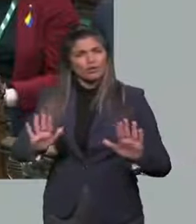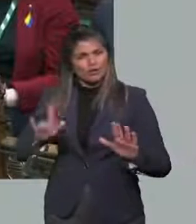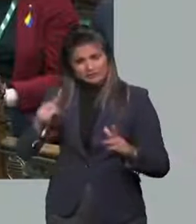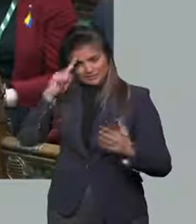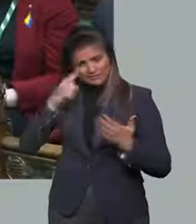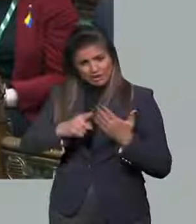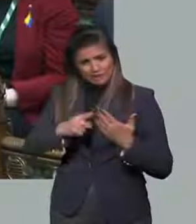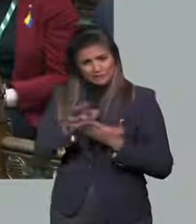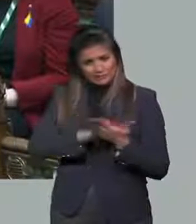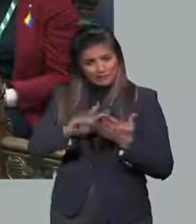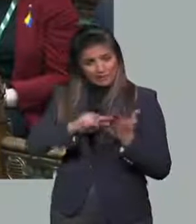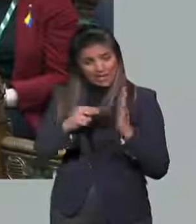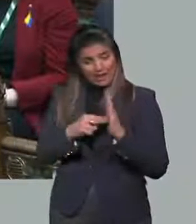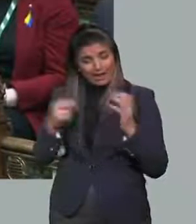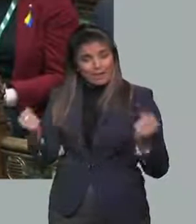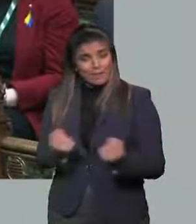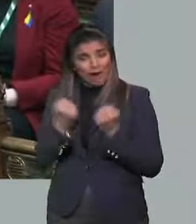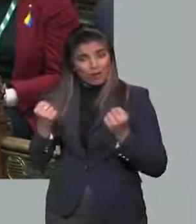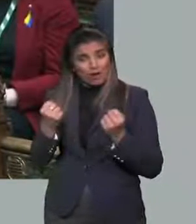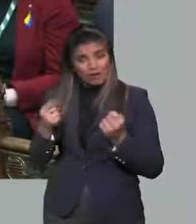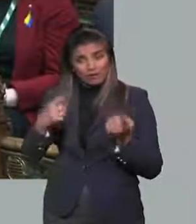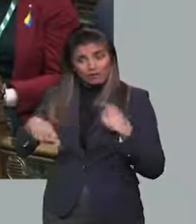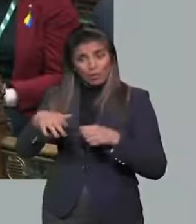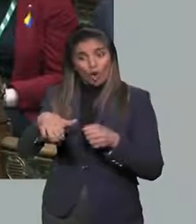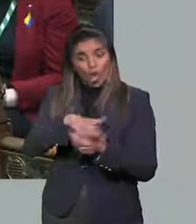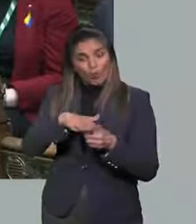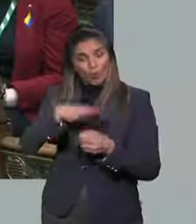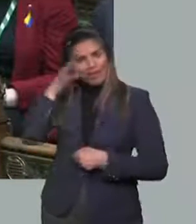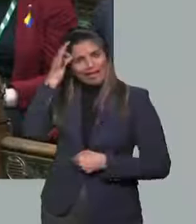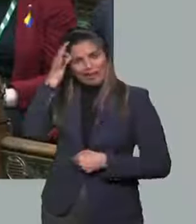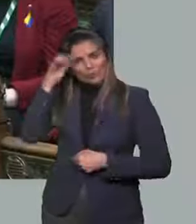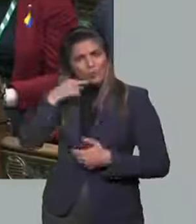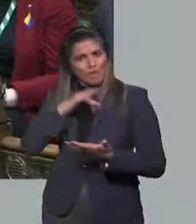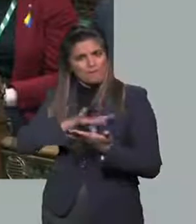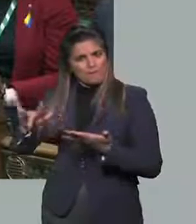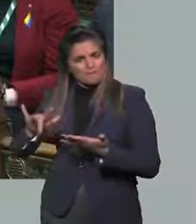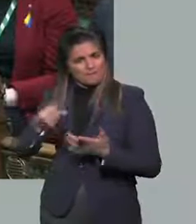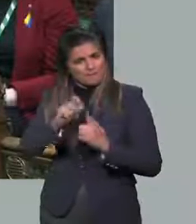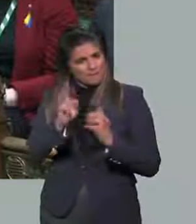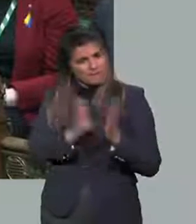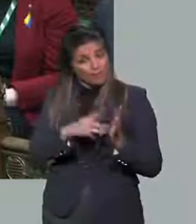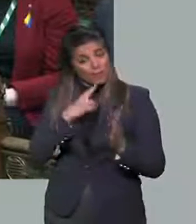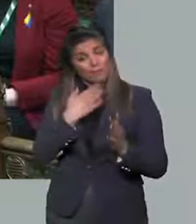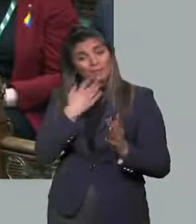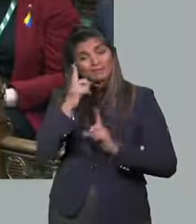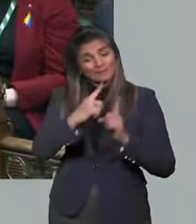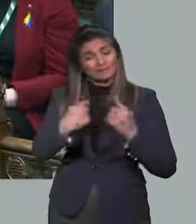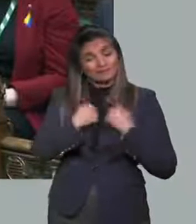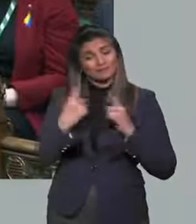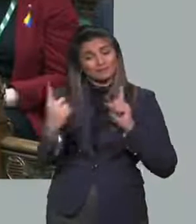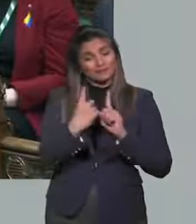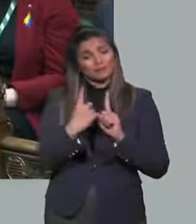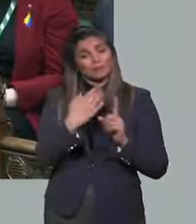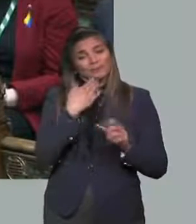away the planning powers of every local council in the country. Can I ask if the Prime Minister will see me and if the government will revoke